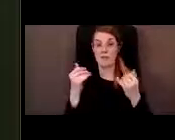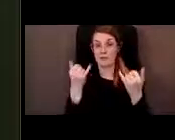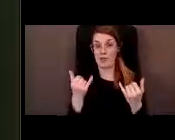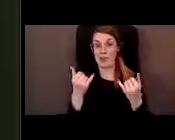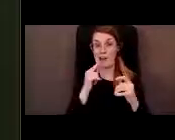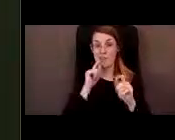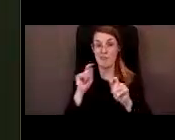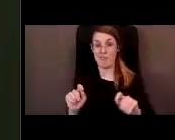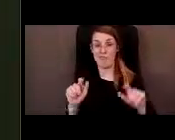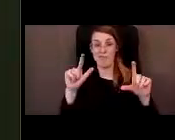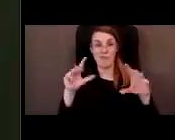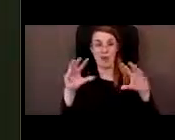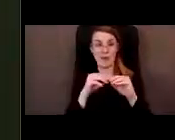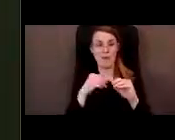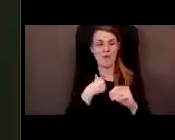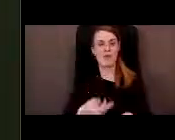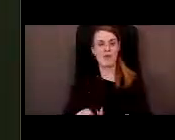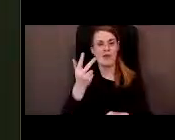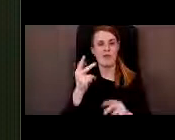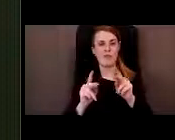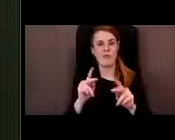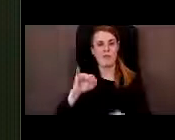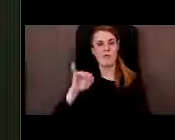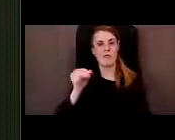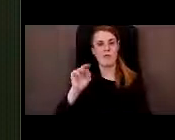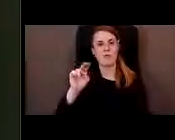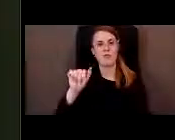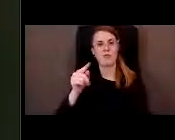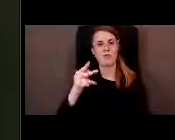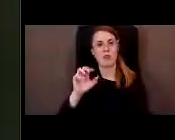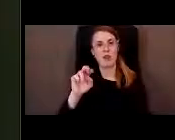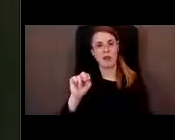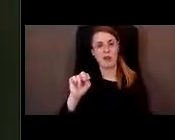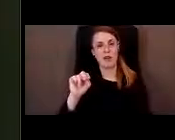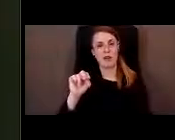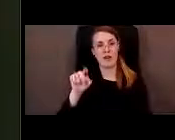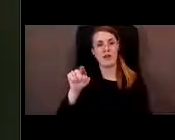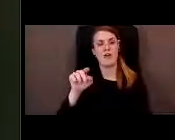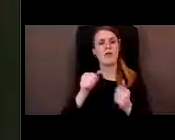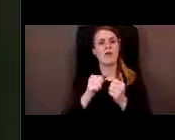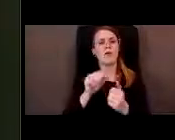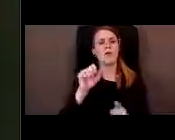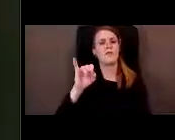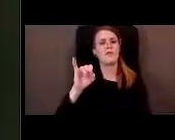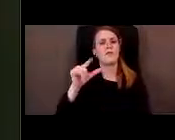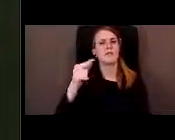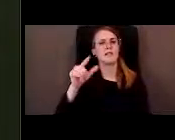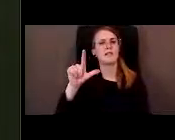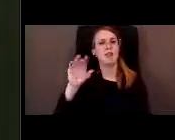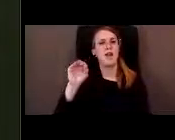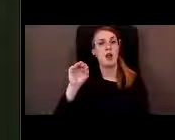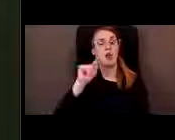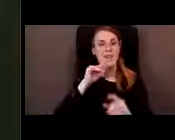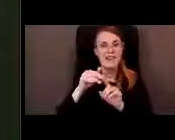3 members of our consulting team: Jonathan Ogren of Siglo, who has been involved with the environmental inventory